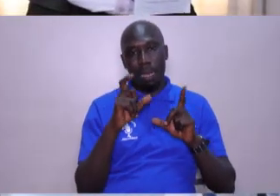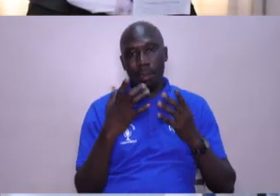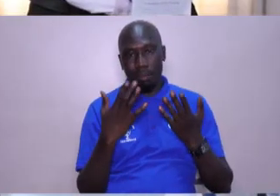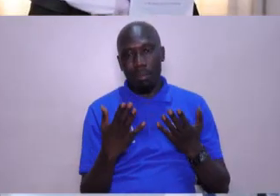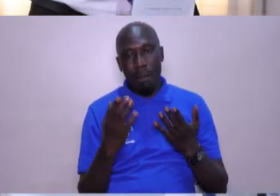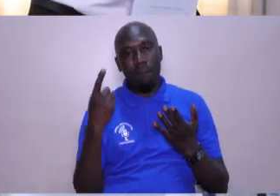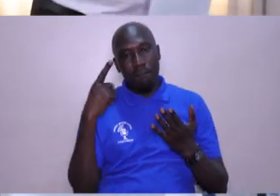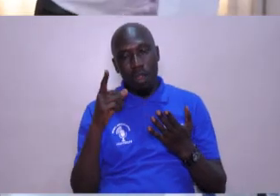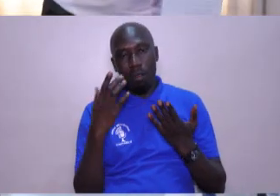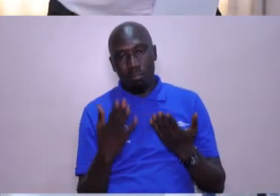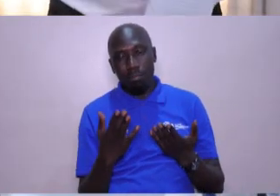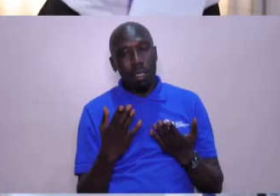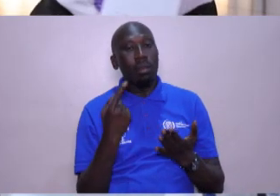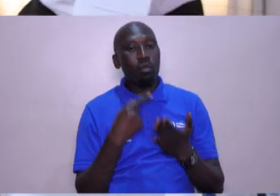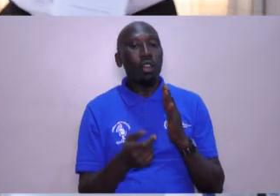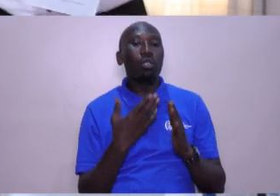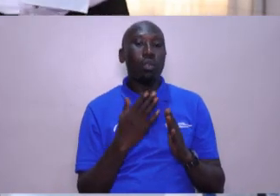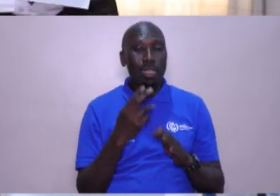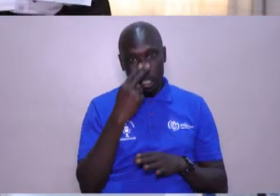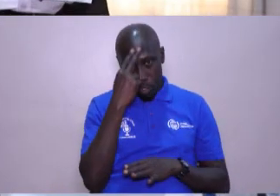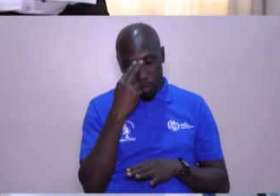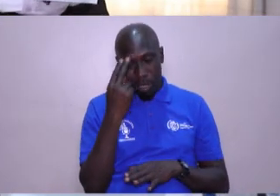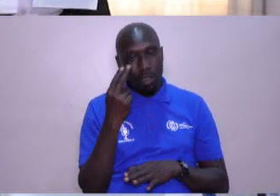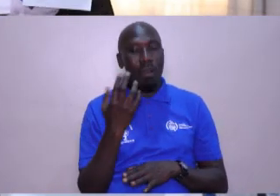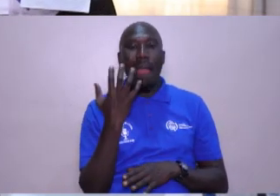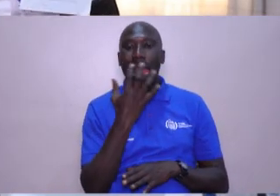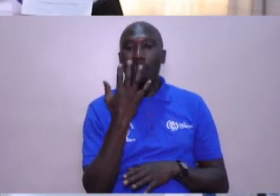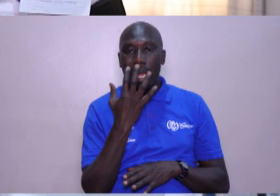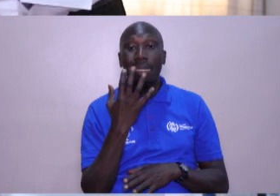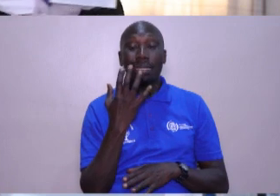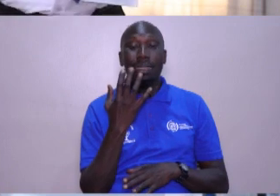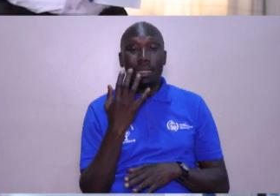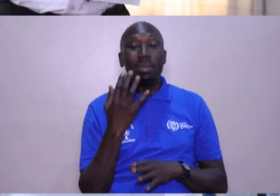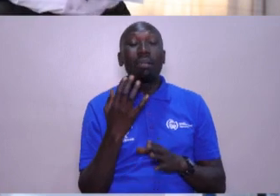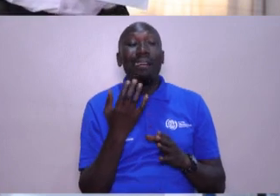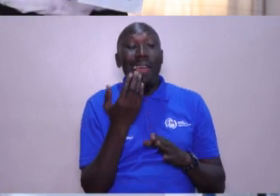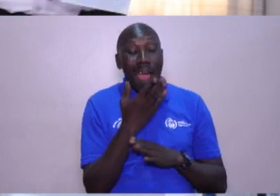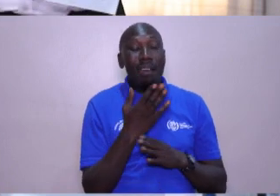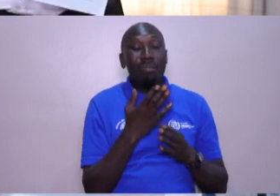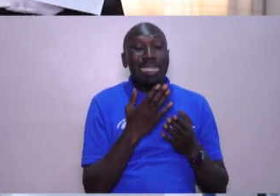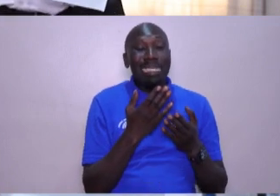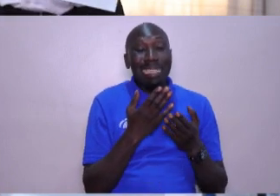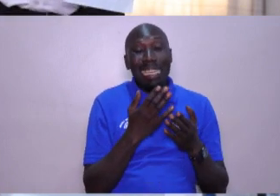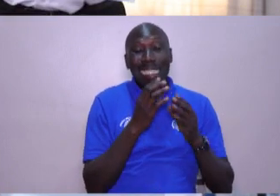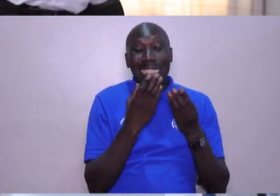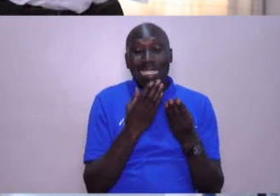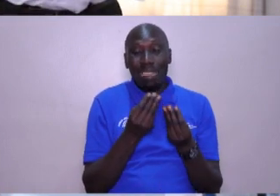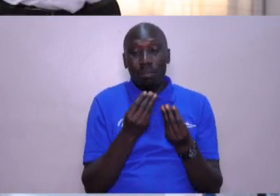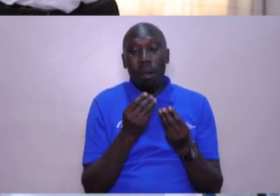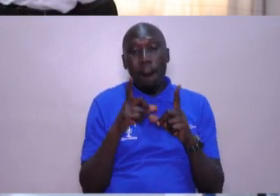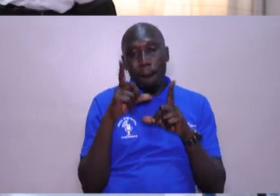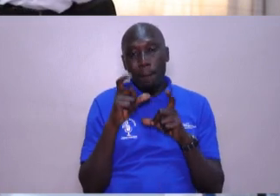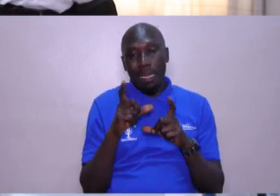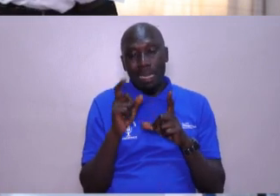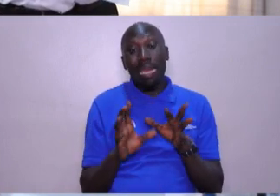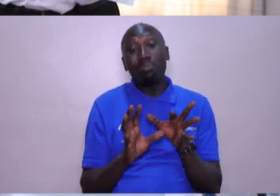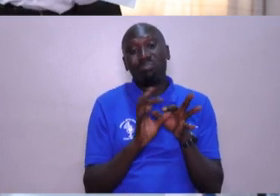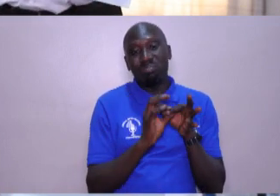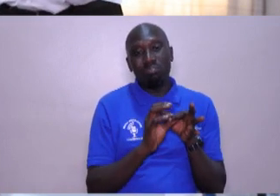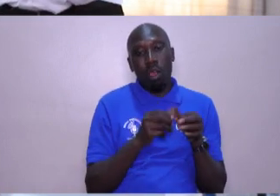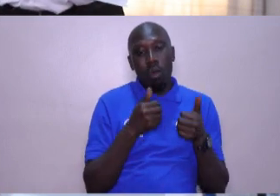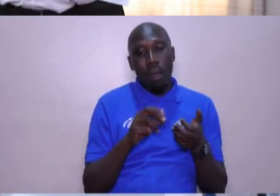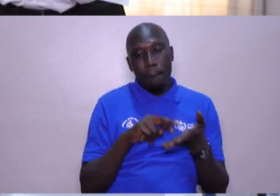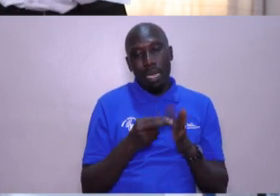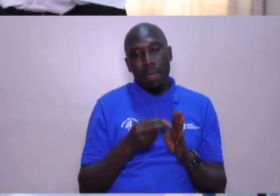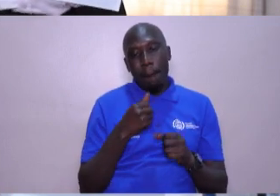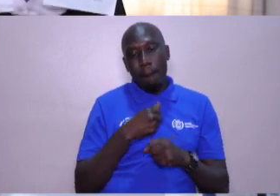picture for what you want them to animate, get the close picture, like Jim was saying. Pictures are priceless, so it makes their